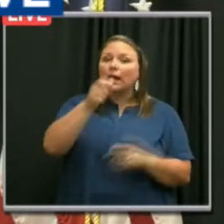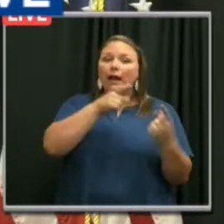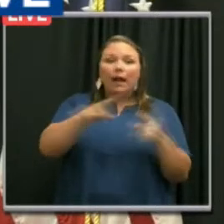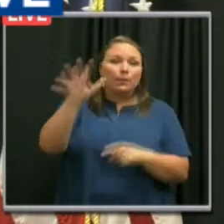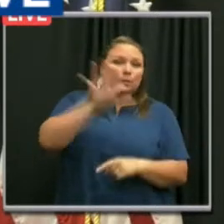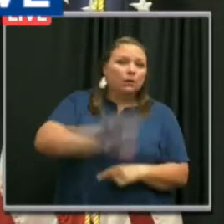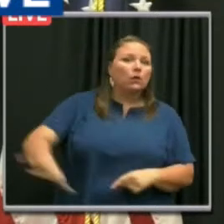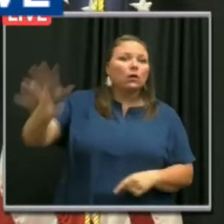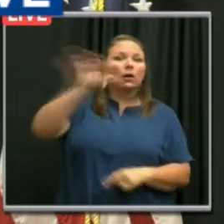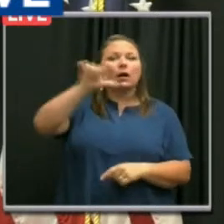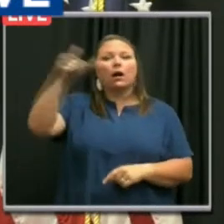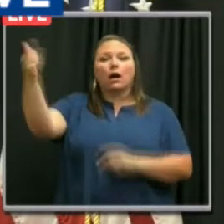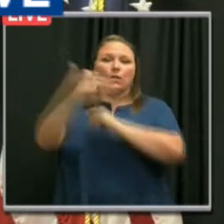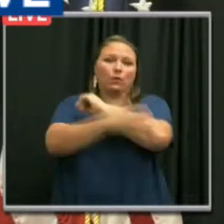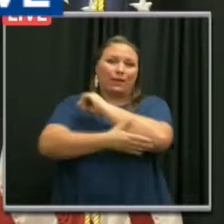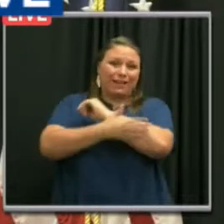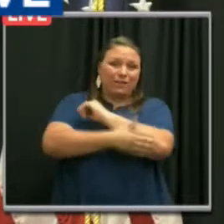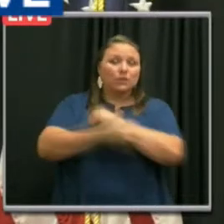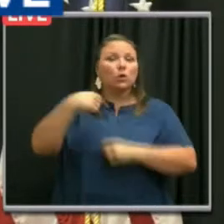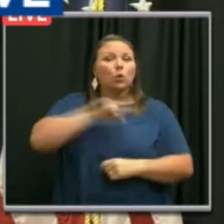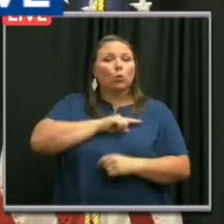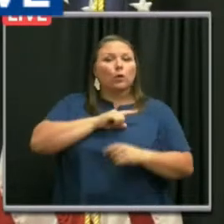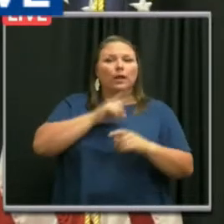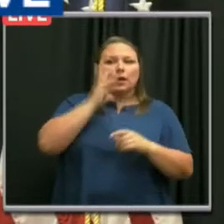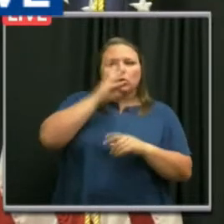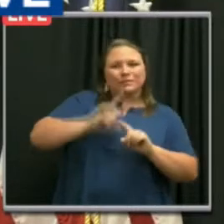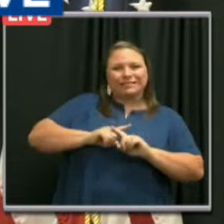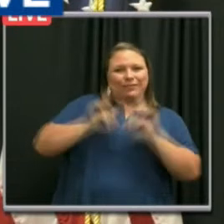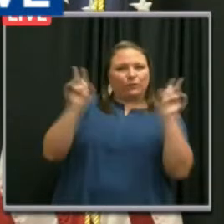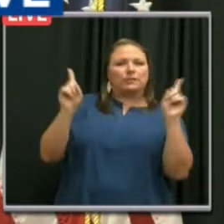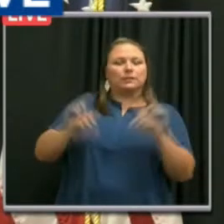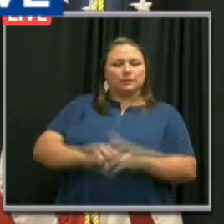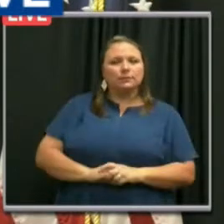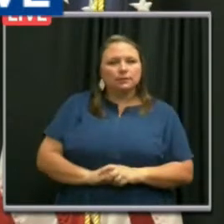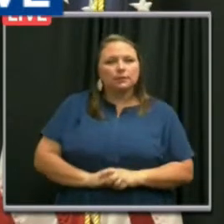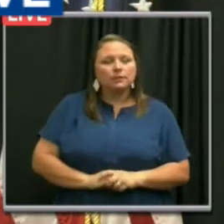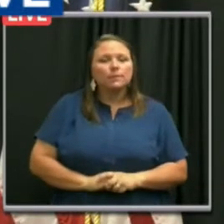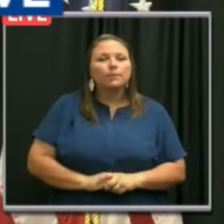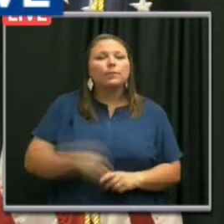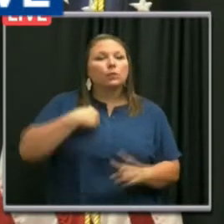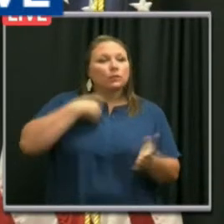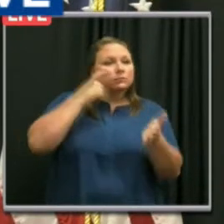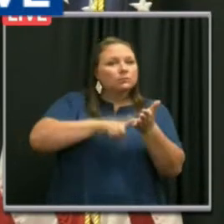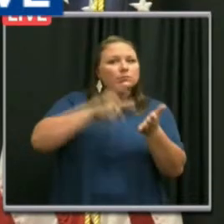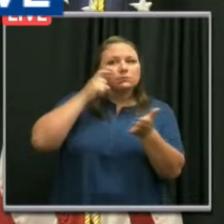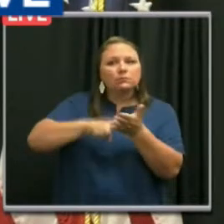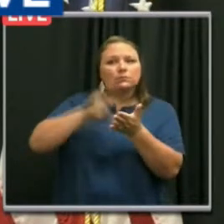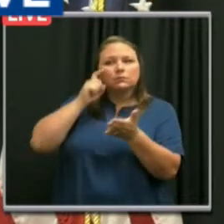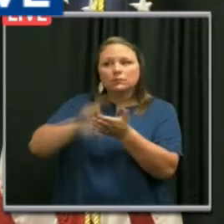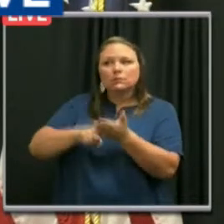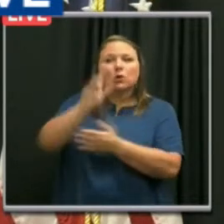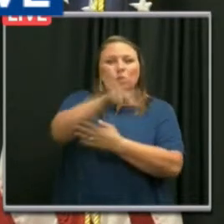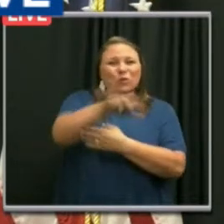of our perimeter counties, so we're doing something extra. We have identified 33 establishments that,